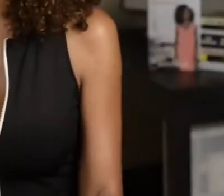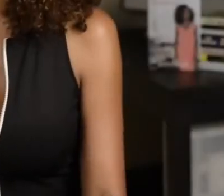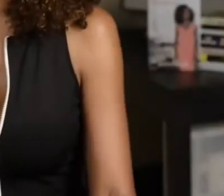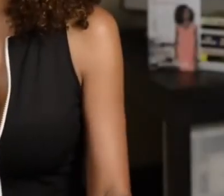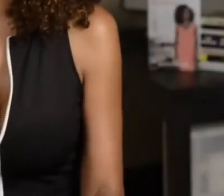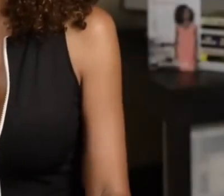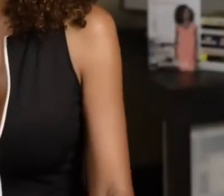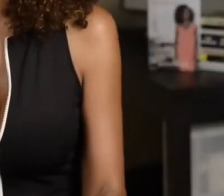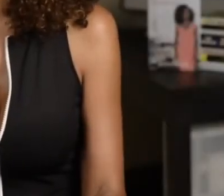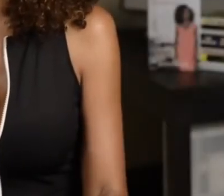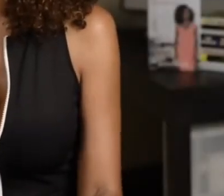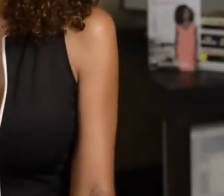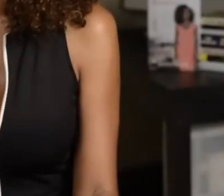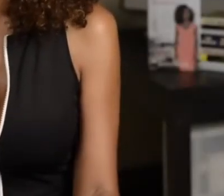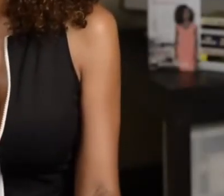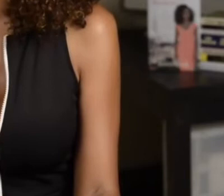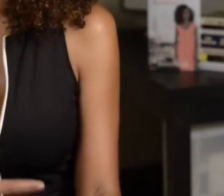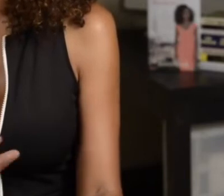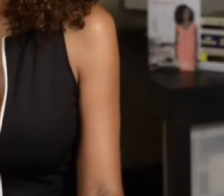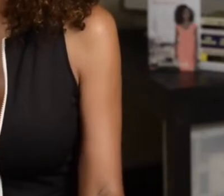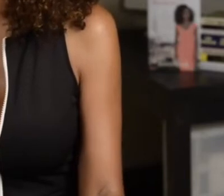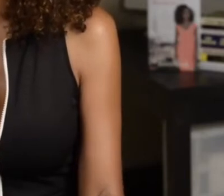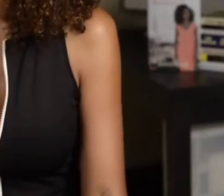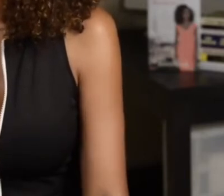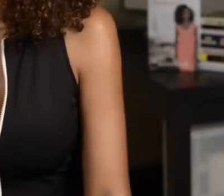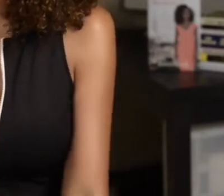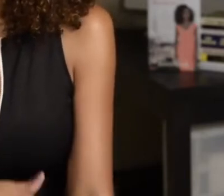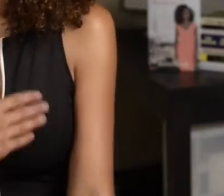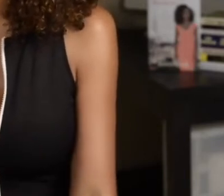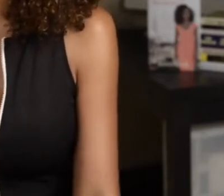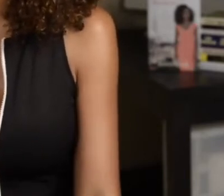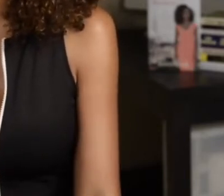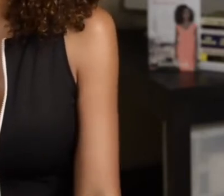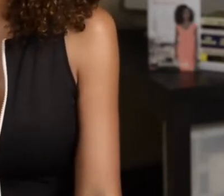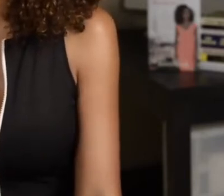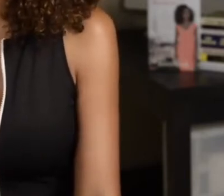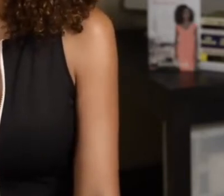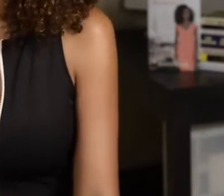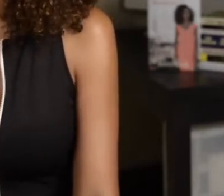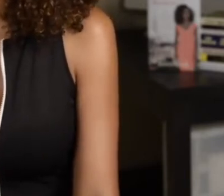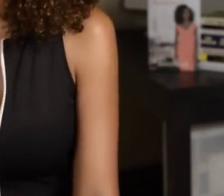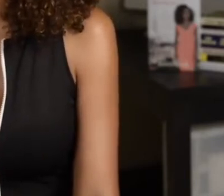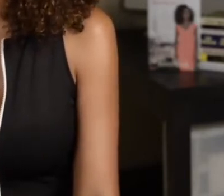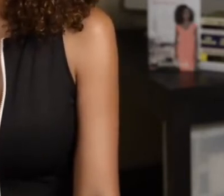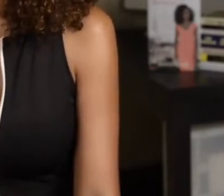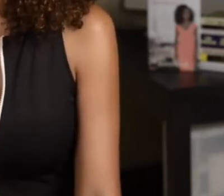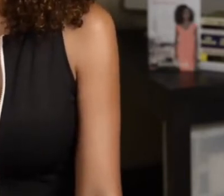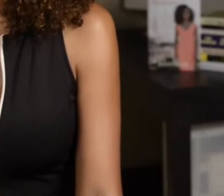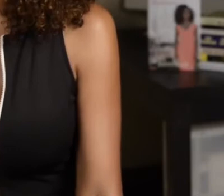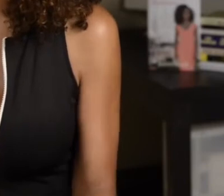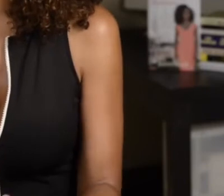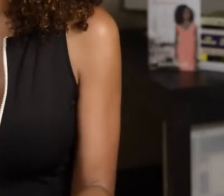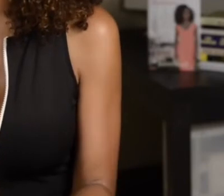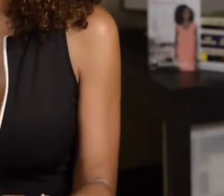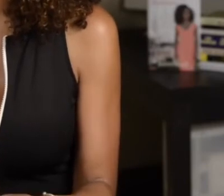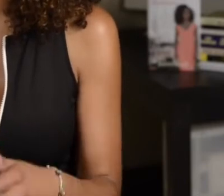a complicated relationship with the concept of passing, period. Not even applying it to my own life, but just